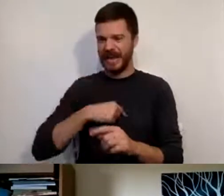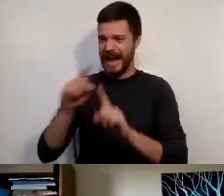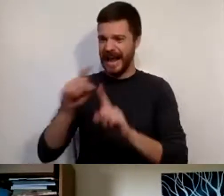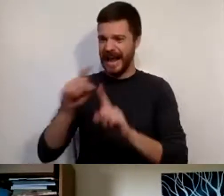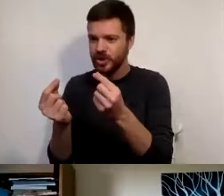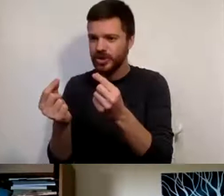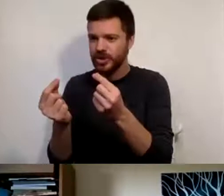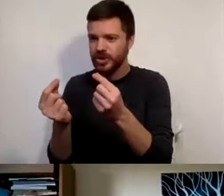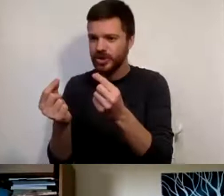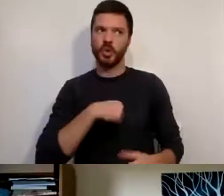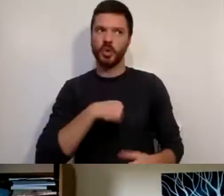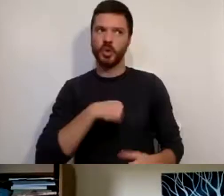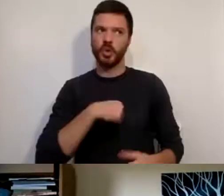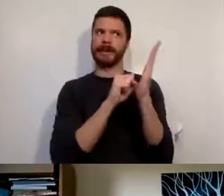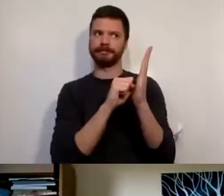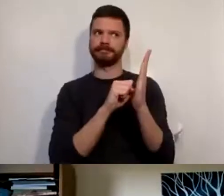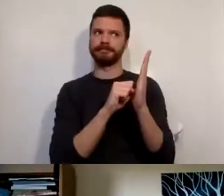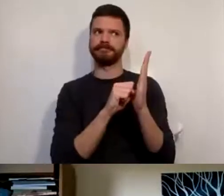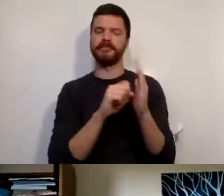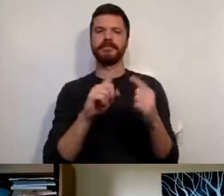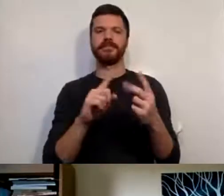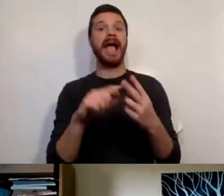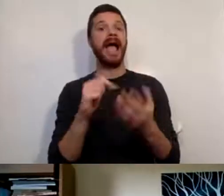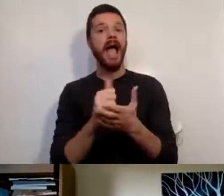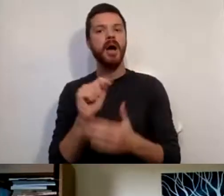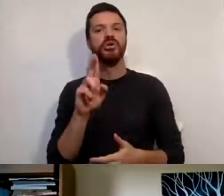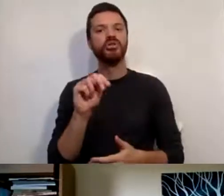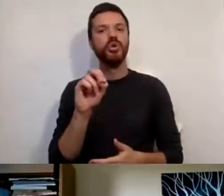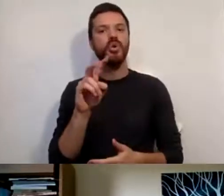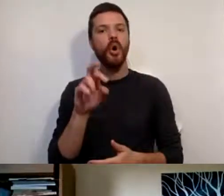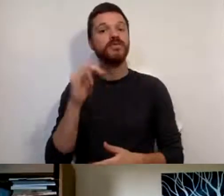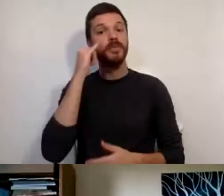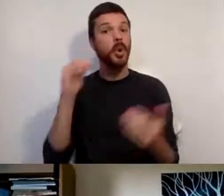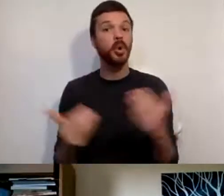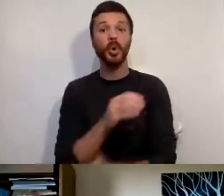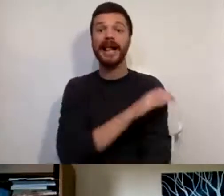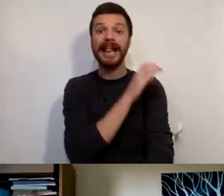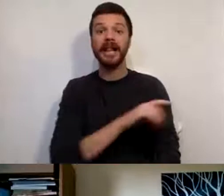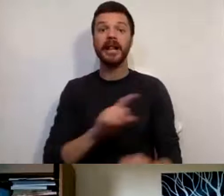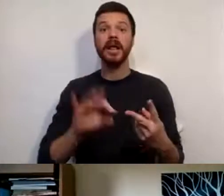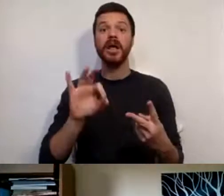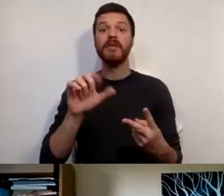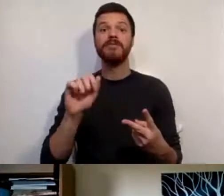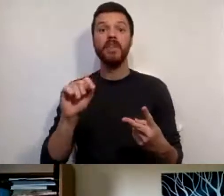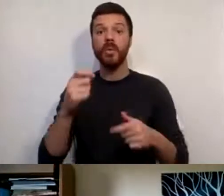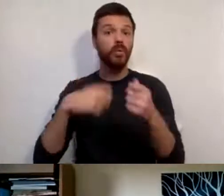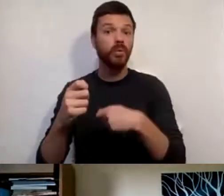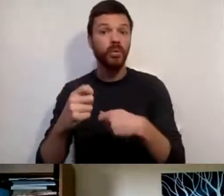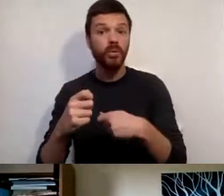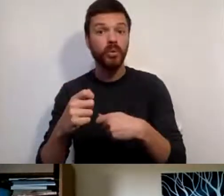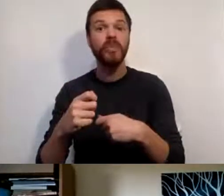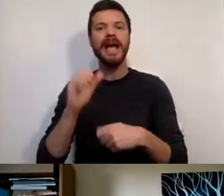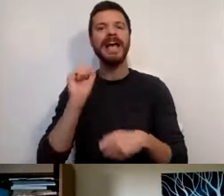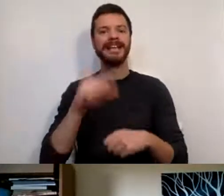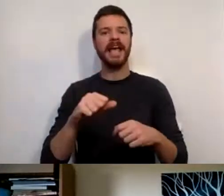script, and that would also help with things like turnover in the clinic, so that someone who was new to the clinic or afloat could execute this just as well as someone who had been formally trained.